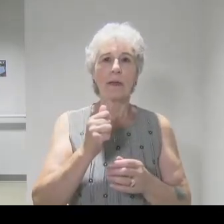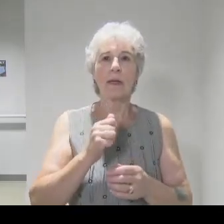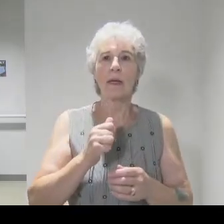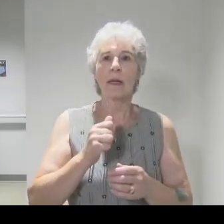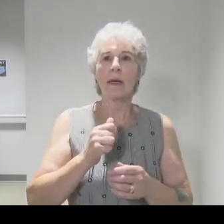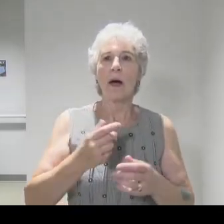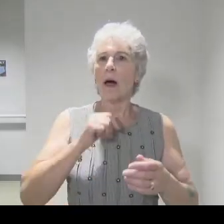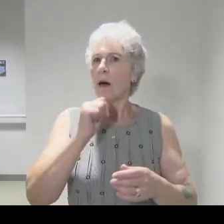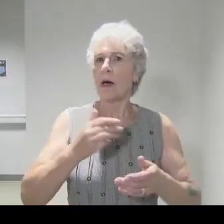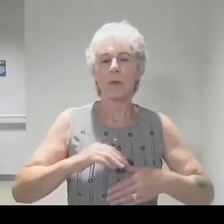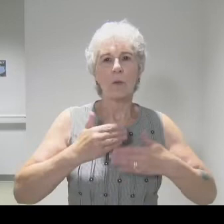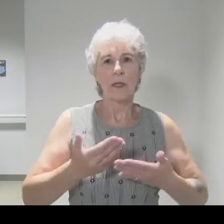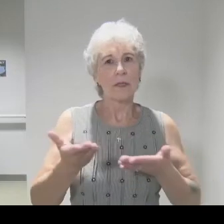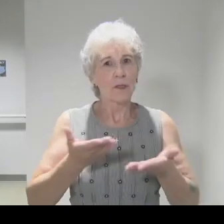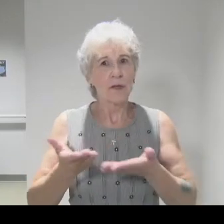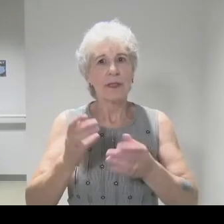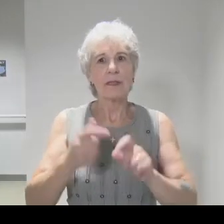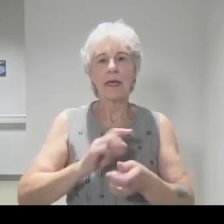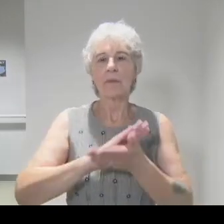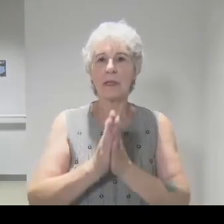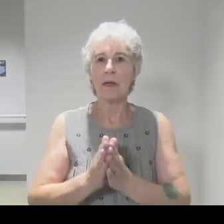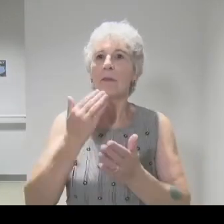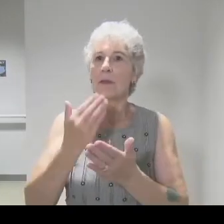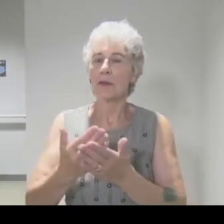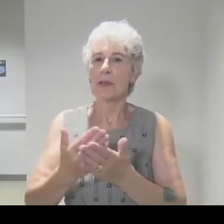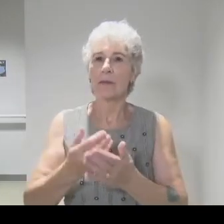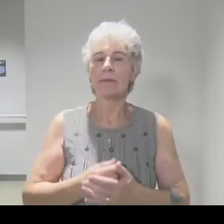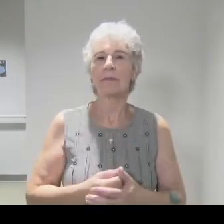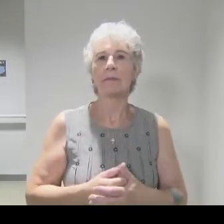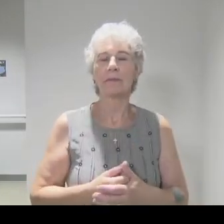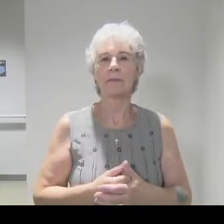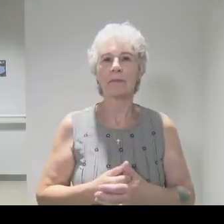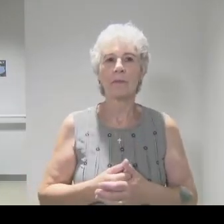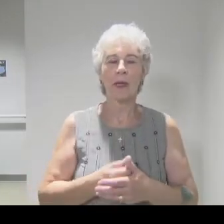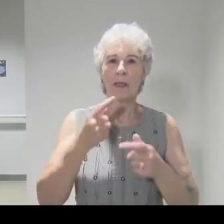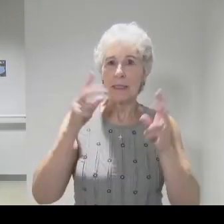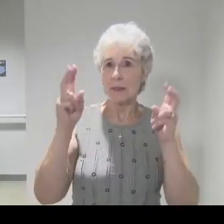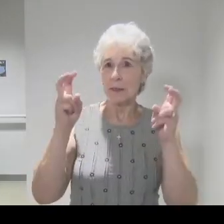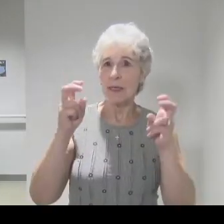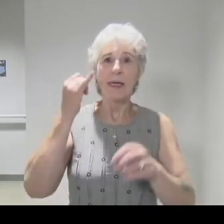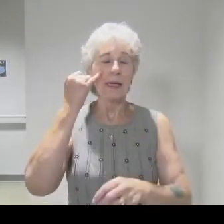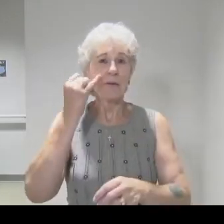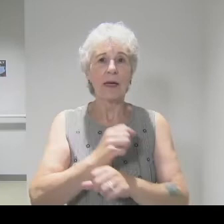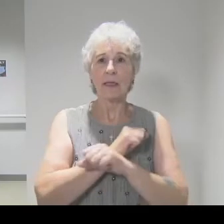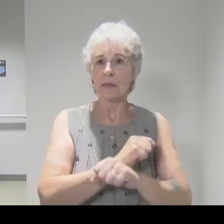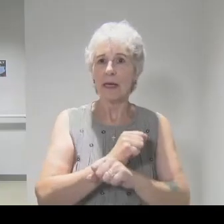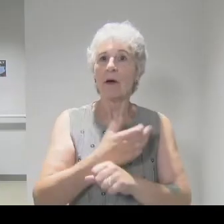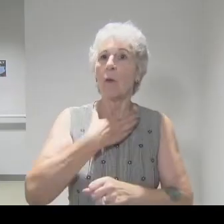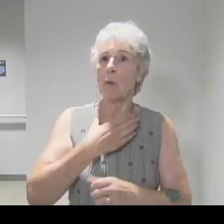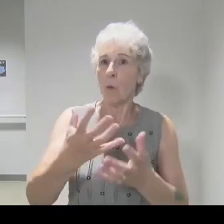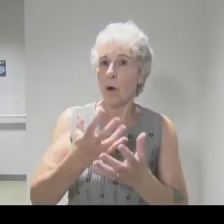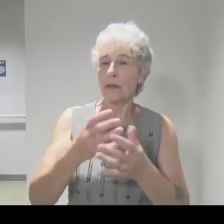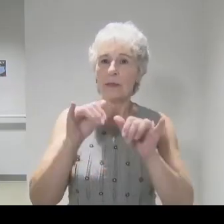And Exodus 21 is the classic passage, verses 5 through 6, where it says, if a slave wishes to stay with